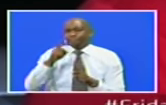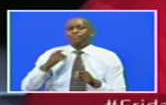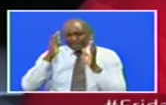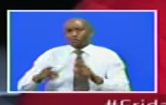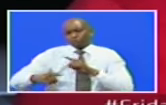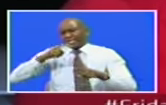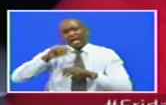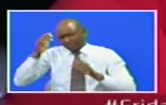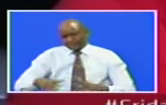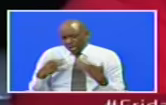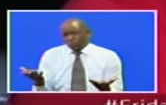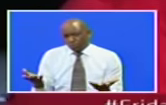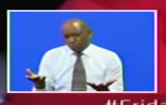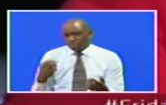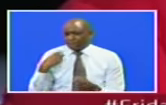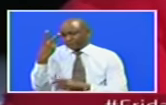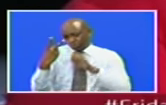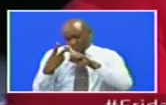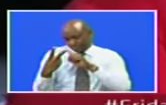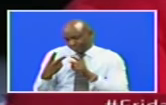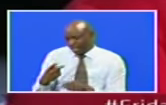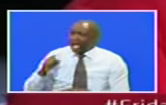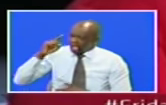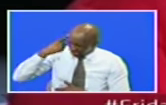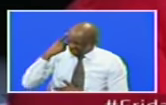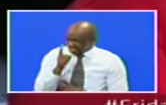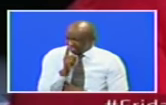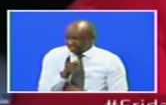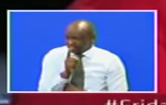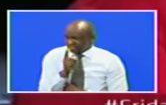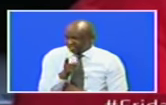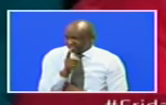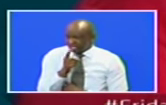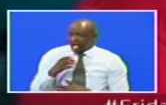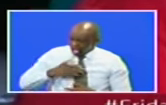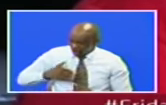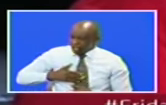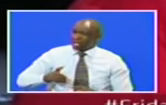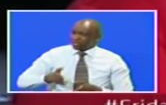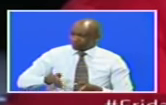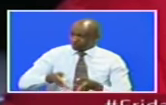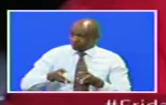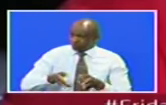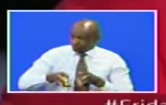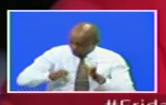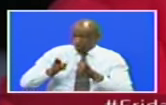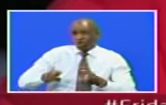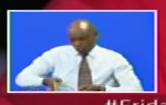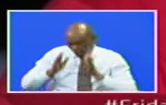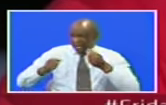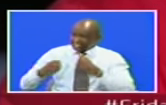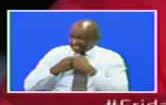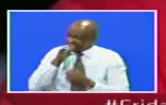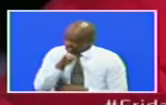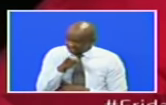somebody. Number two, I think our road accidents are